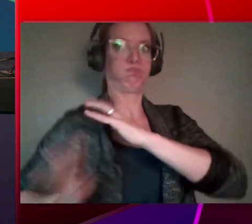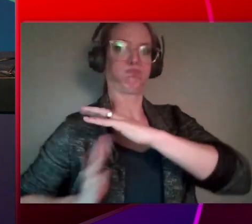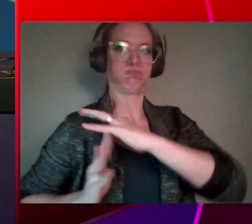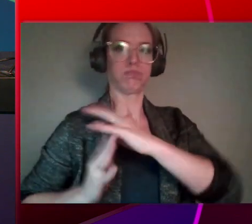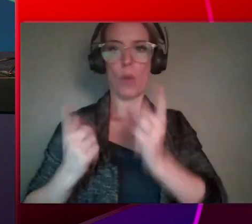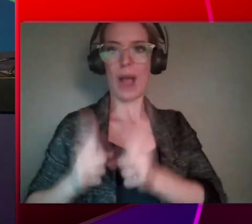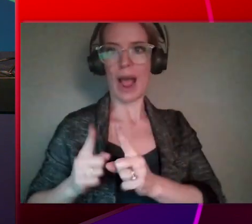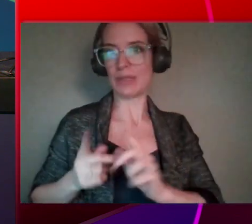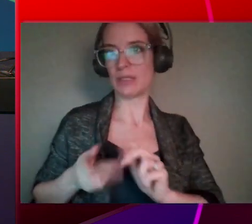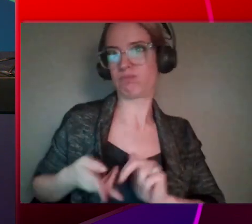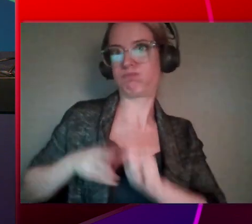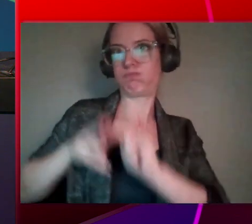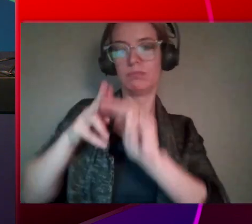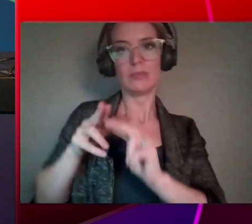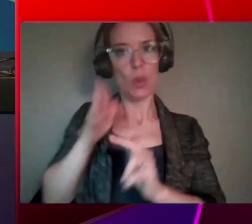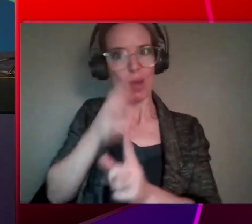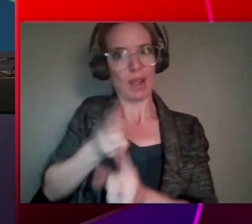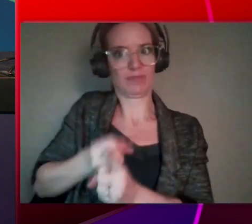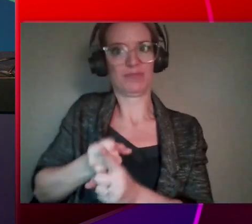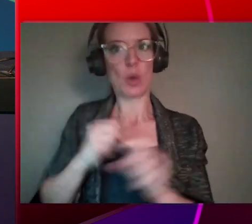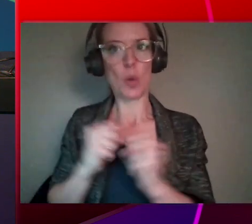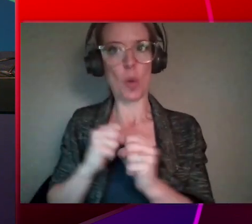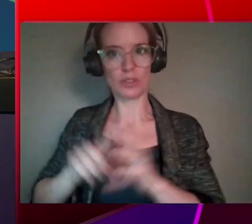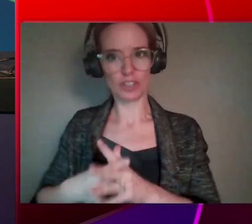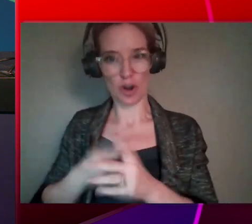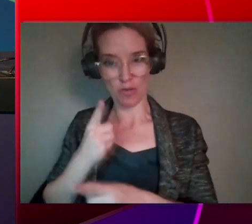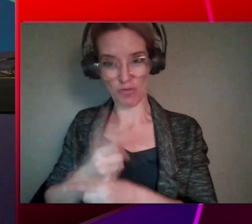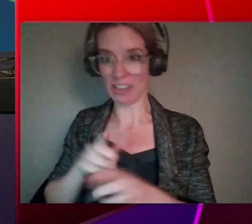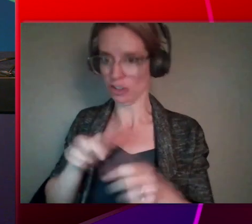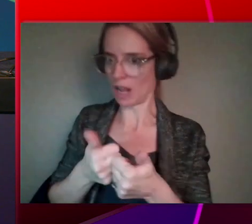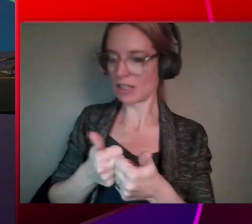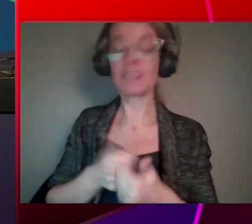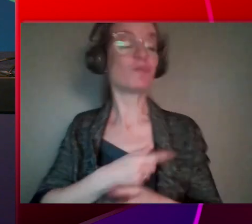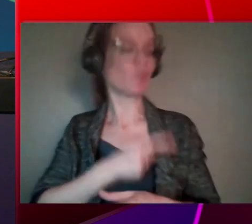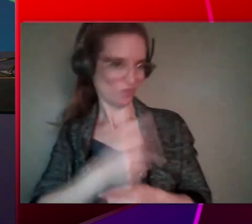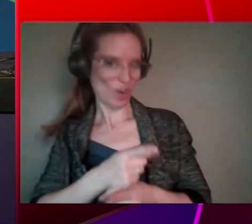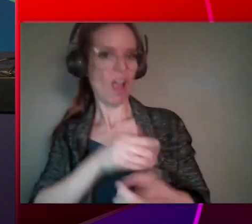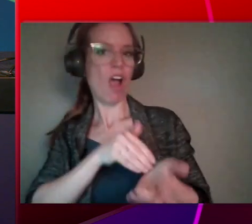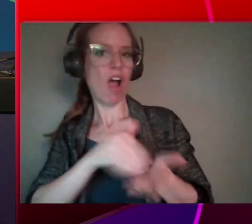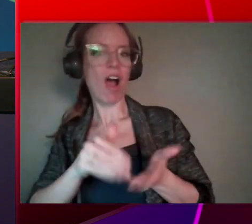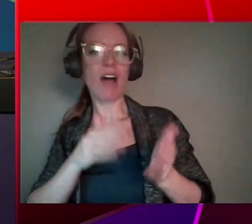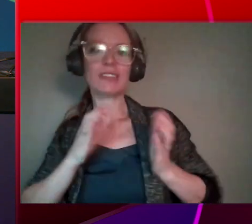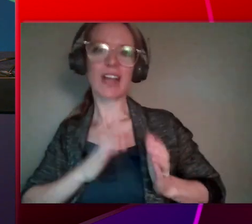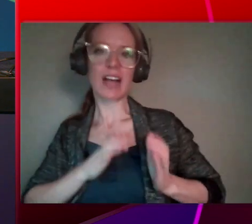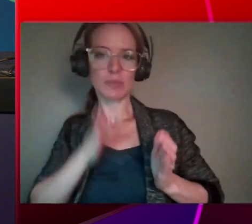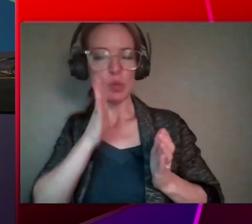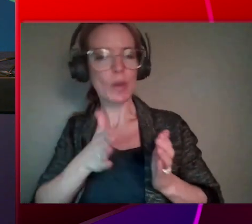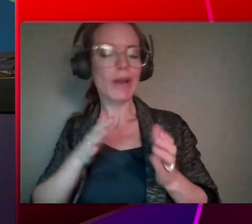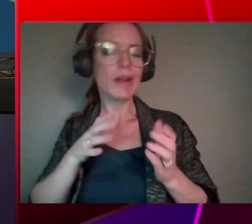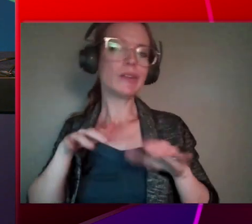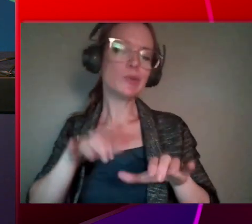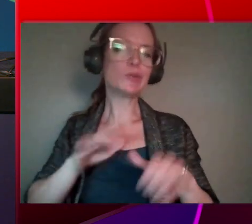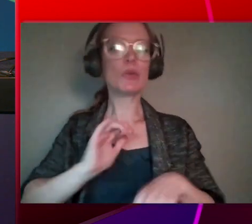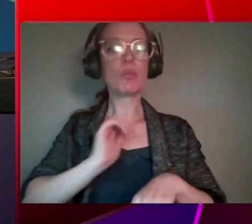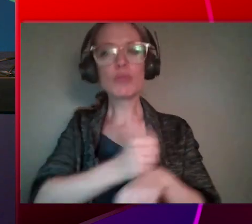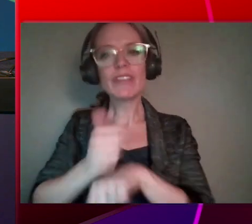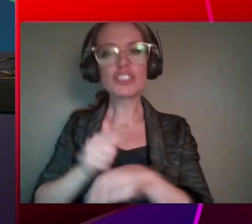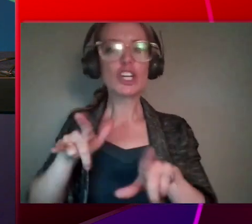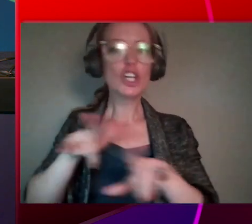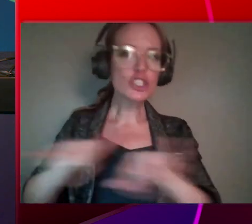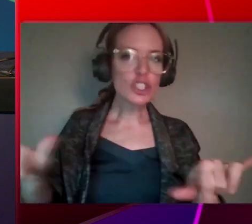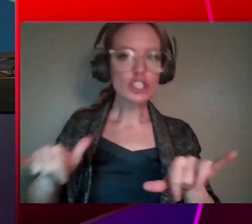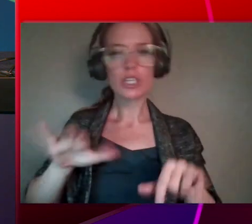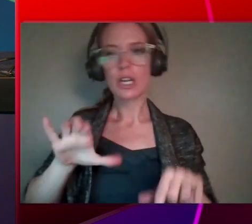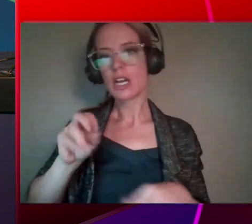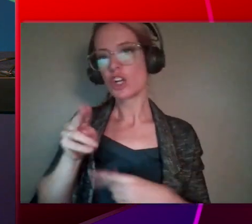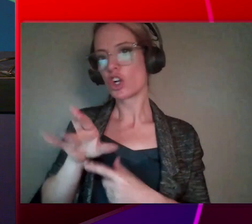right. They had a challenge there. Yeah, and so customers will often use something like provision concurrency with Lambda to keep a certain number